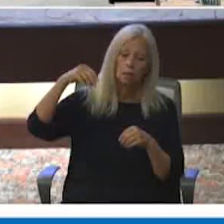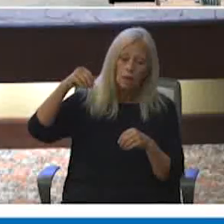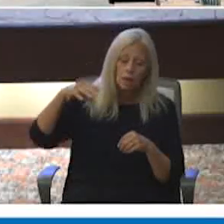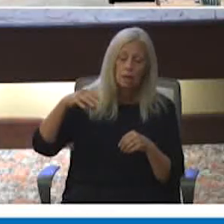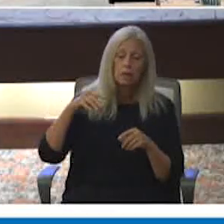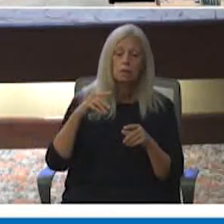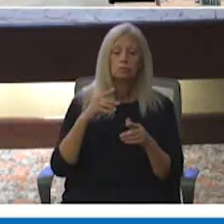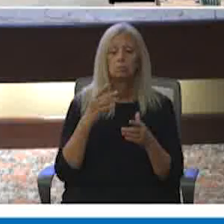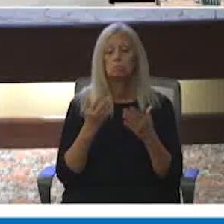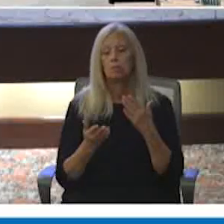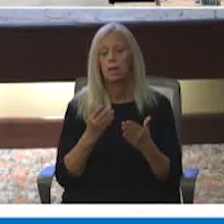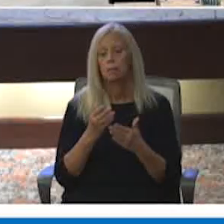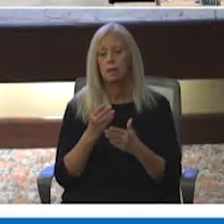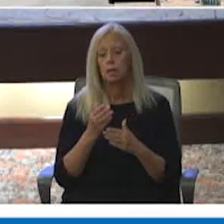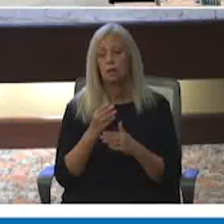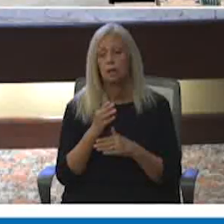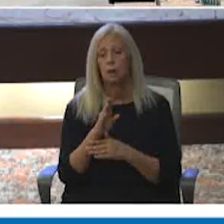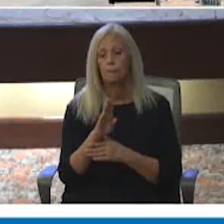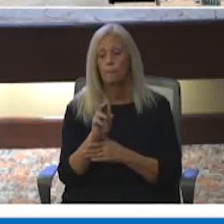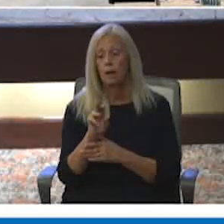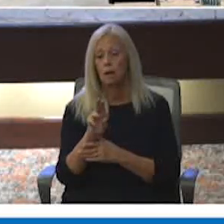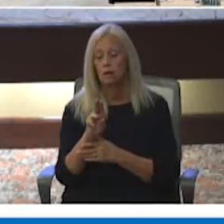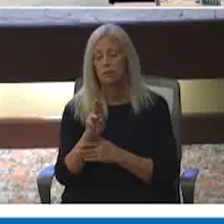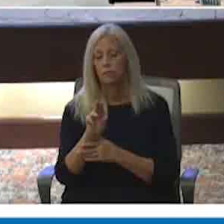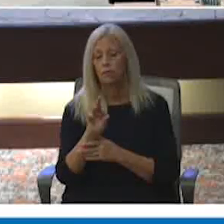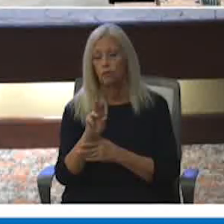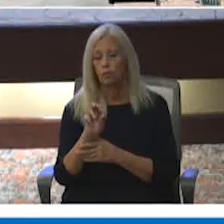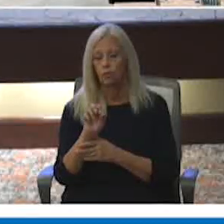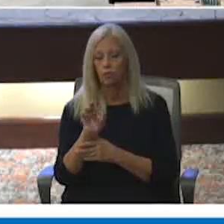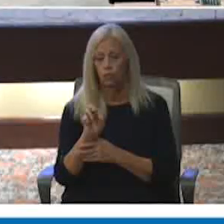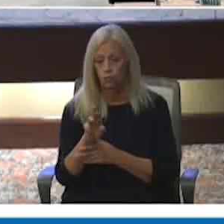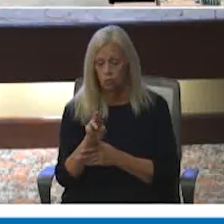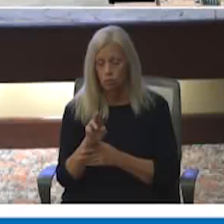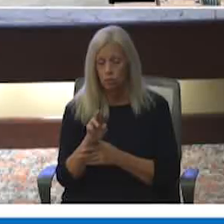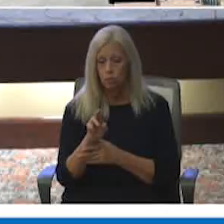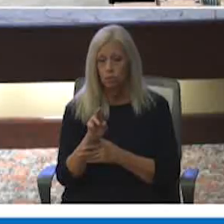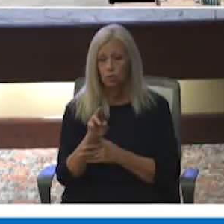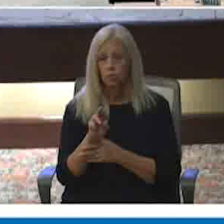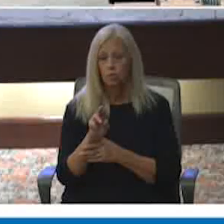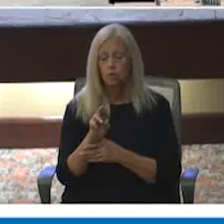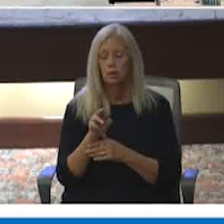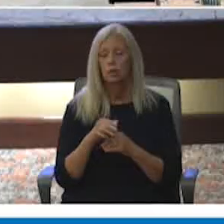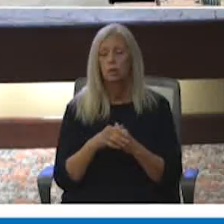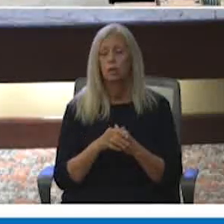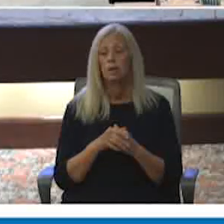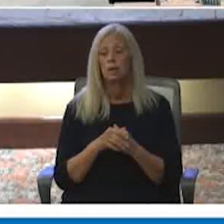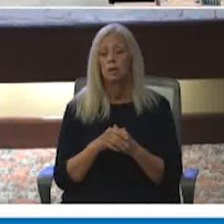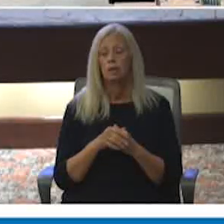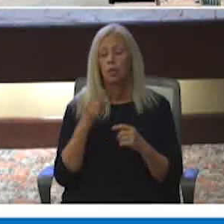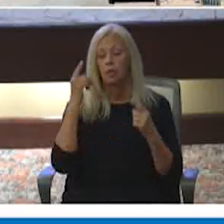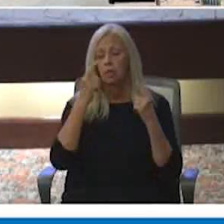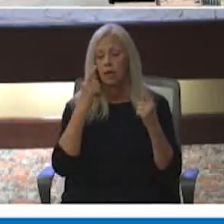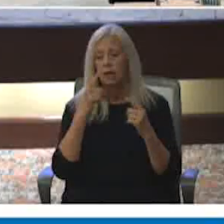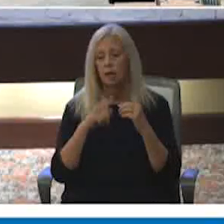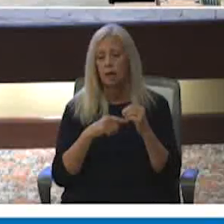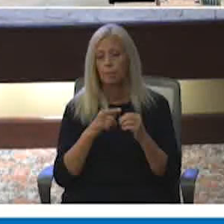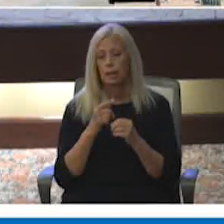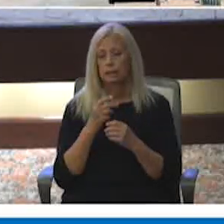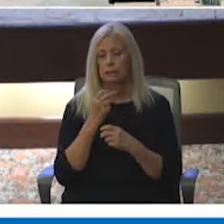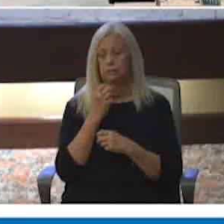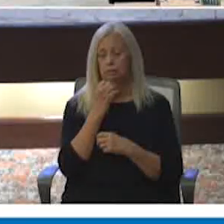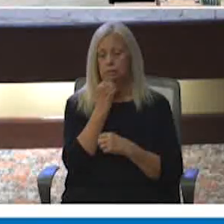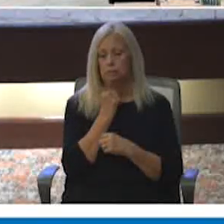about maybe buffers between, you know, potentially incompatible uses. You want to think about preserving trees where you